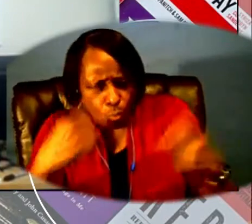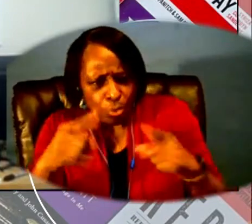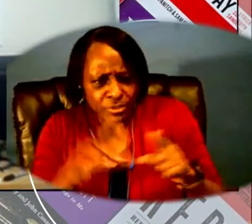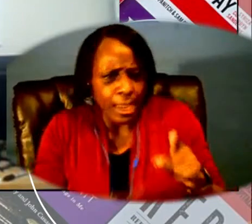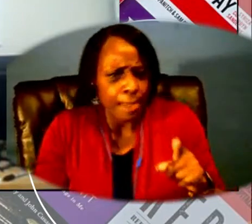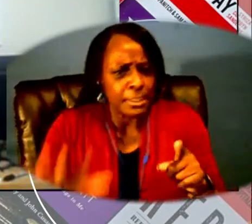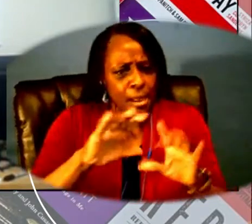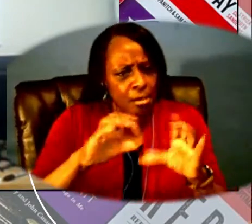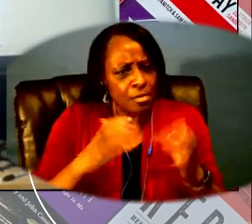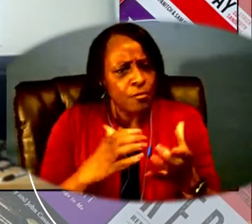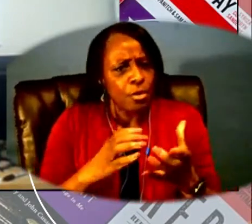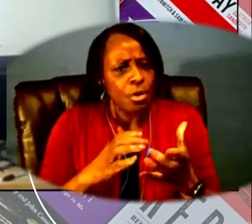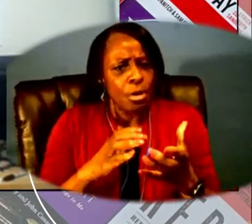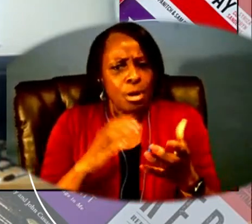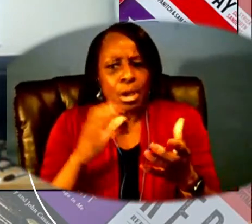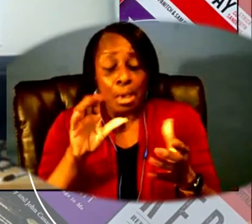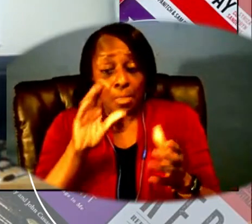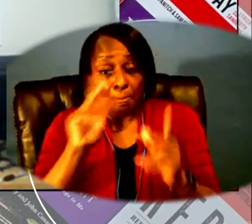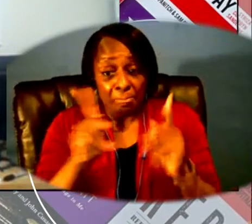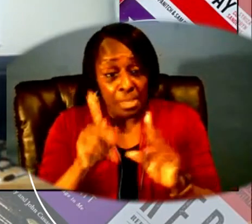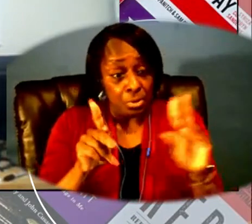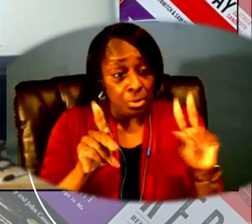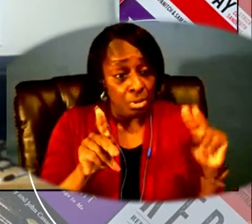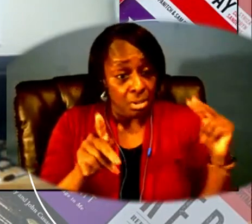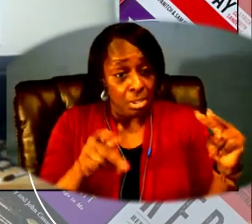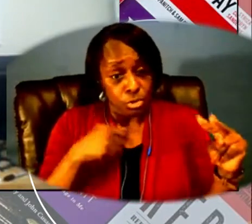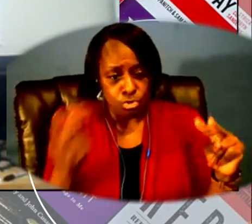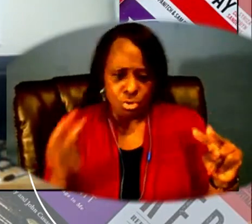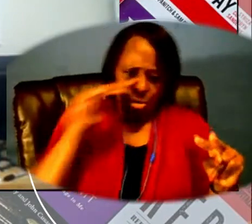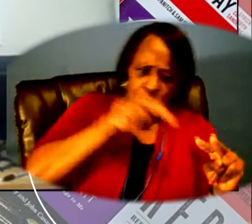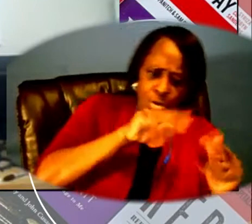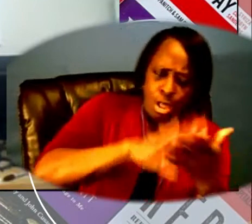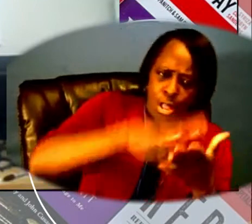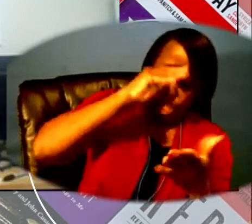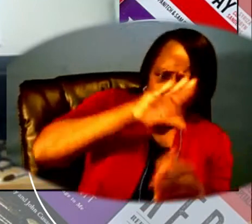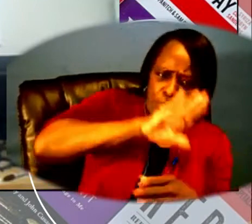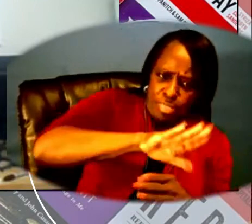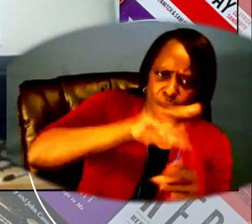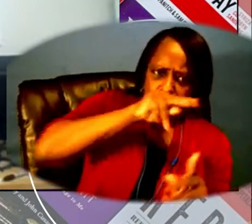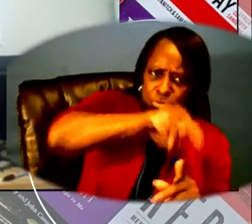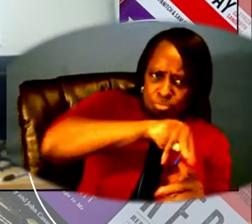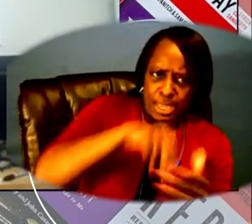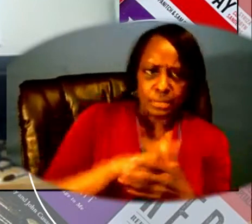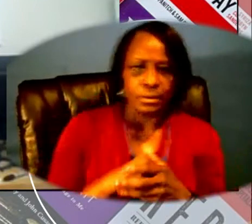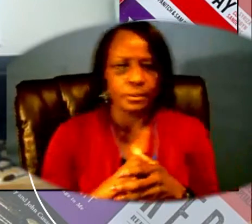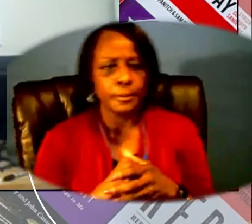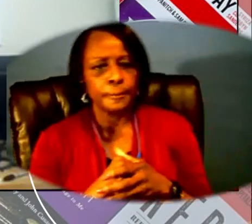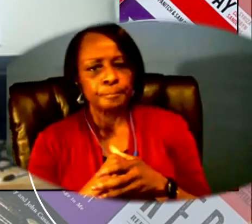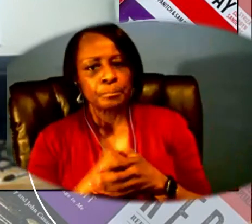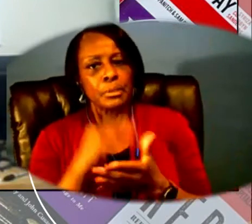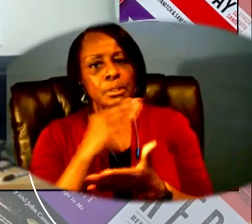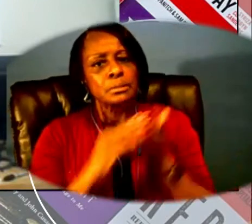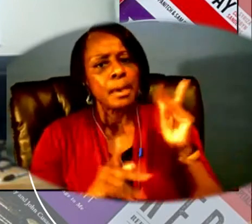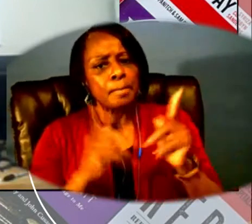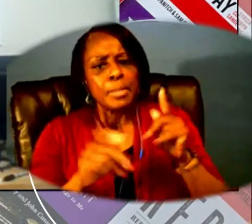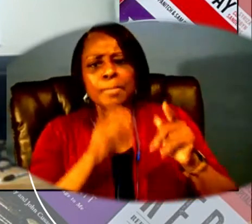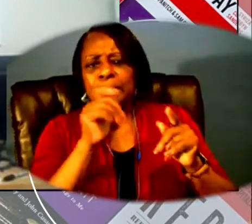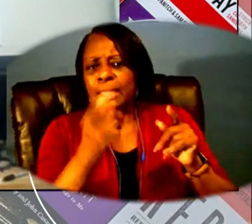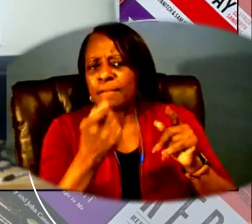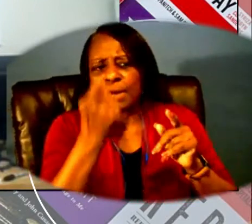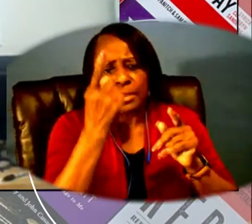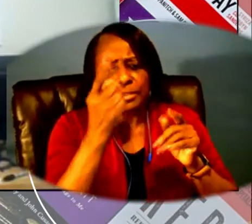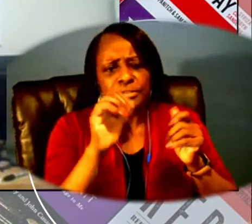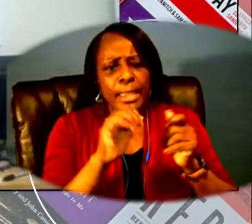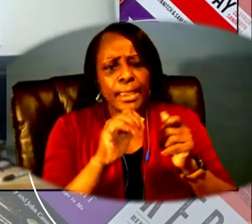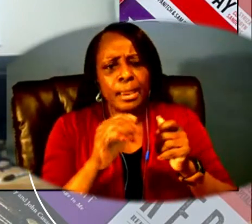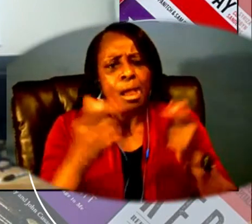a different perspective. There are many people who never had to understand through ancestral storytelling